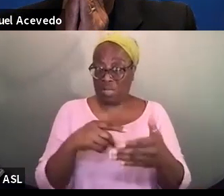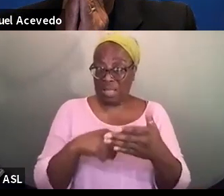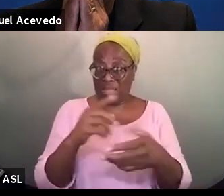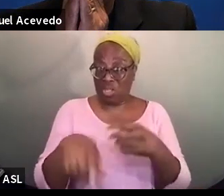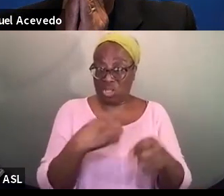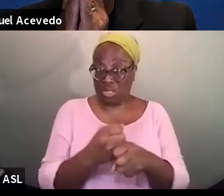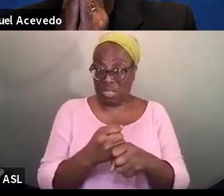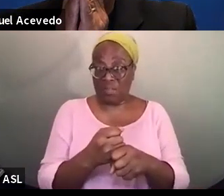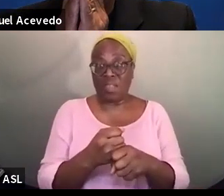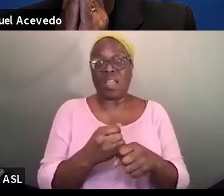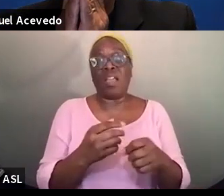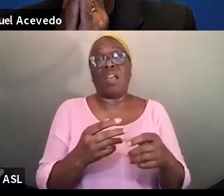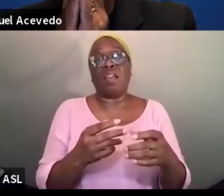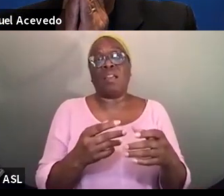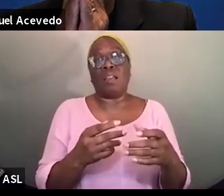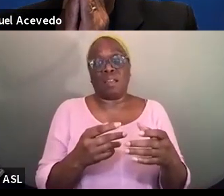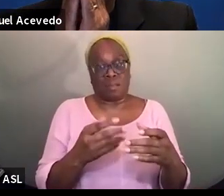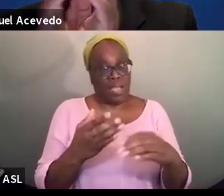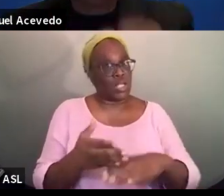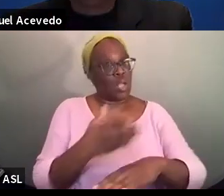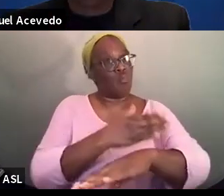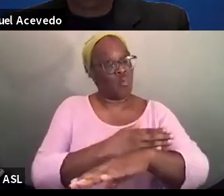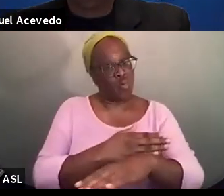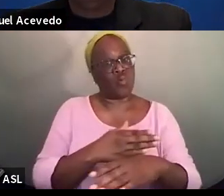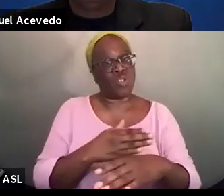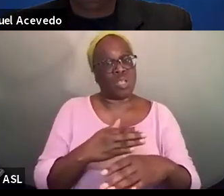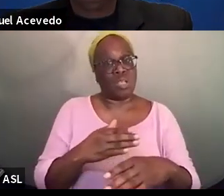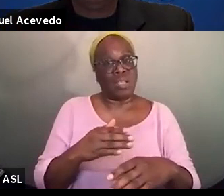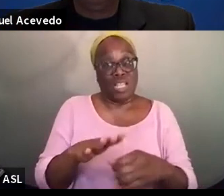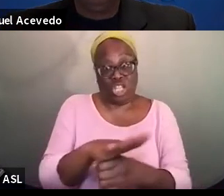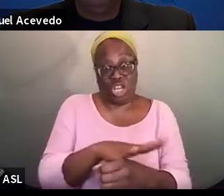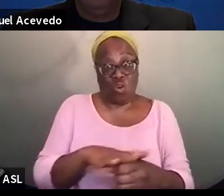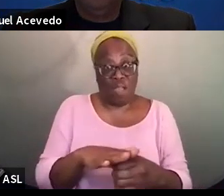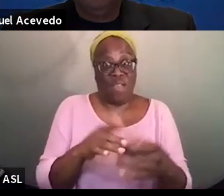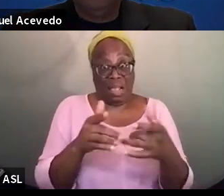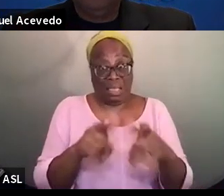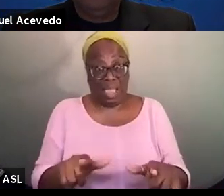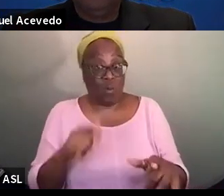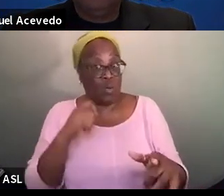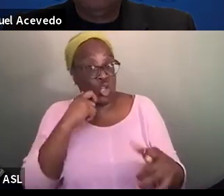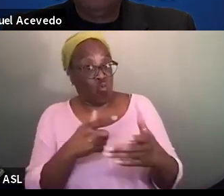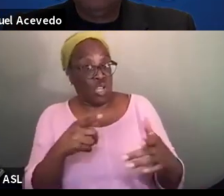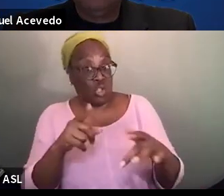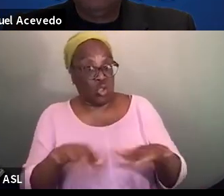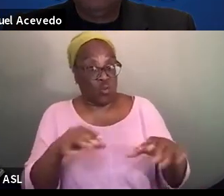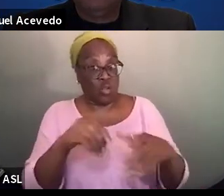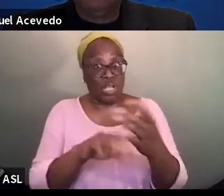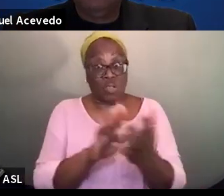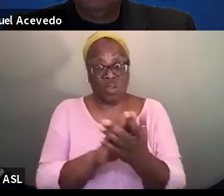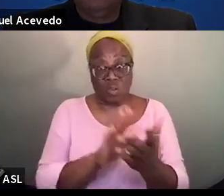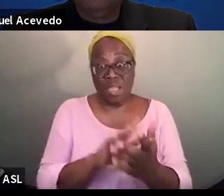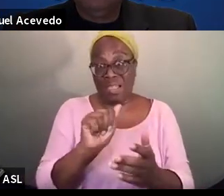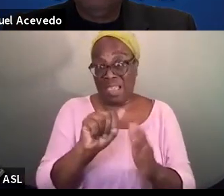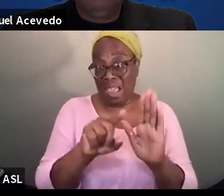in significant improvement in the geographic, socioeconomic, racial, and language diversity of students in the 3 schools. The A-